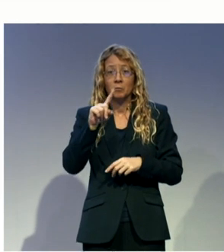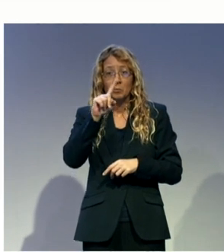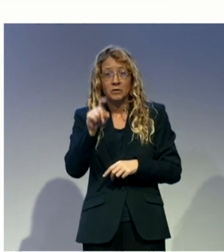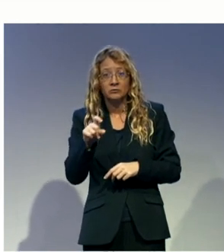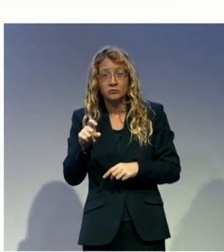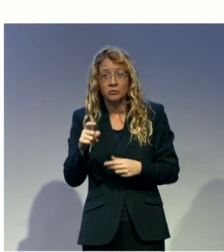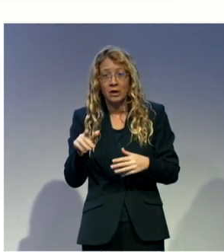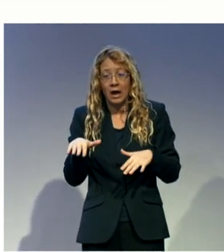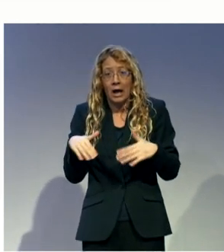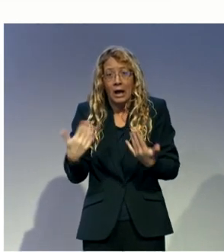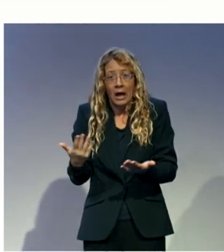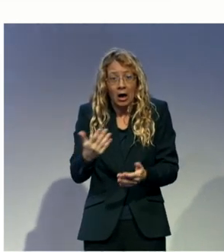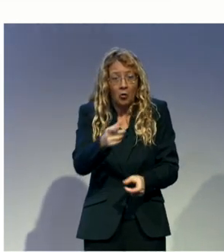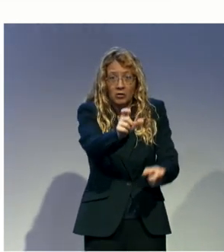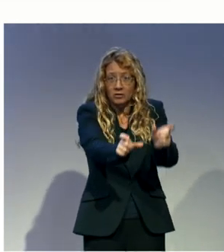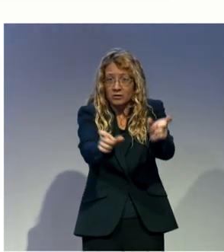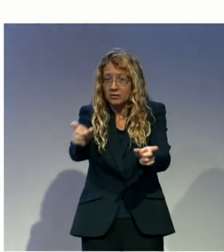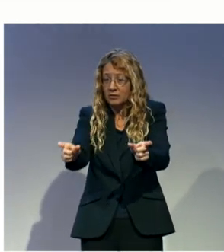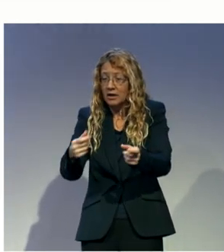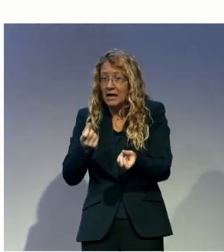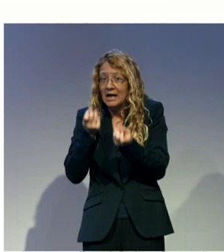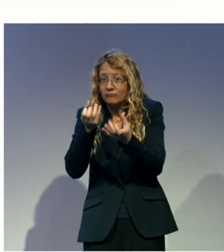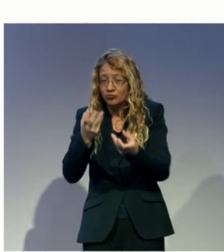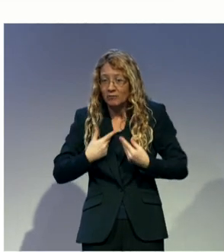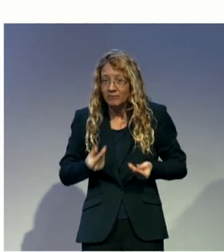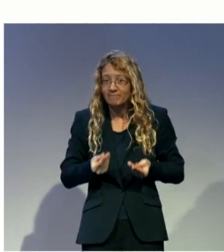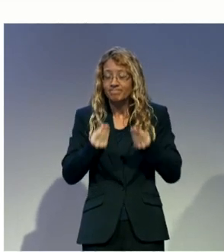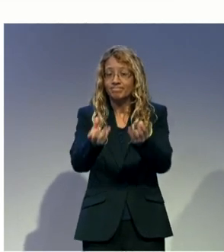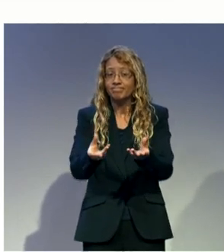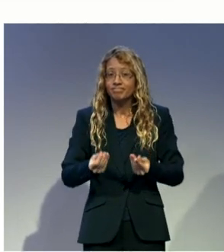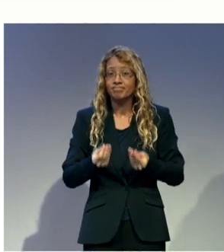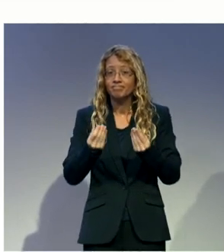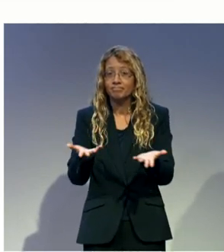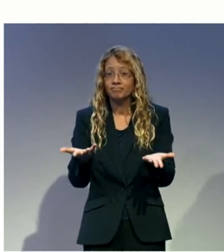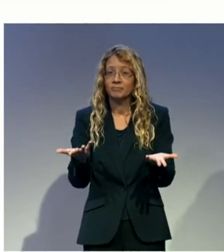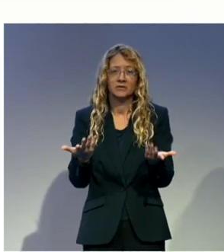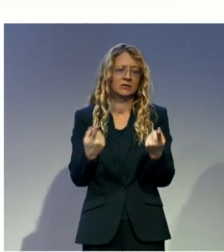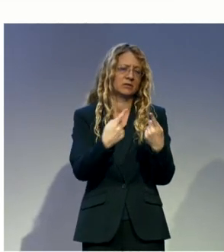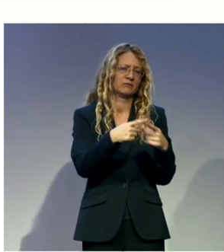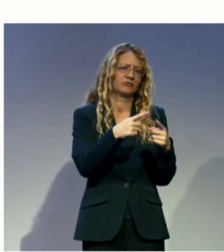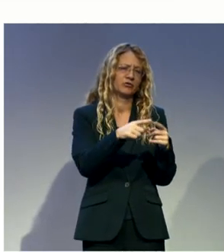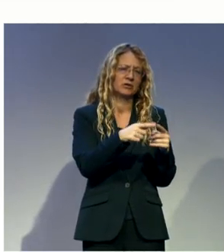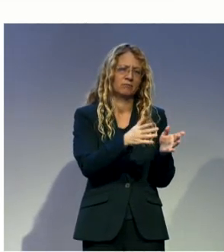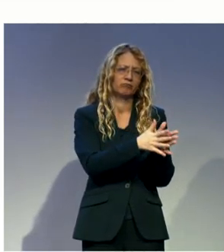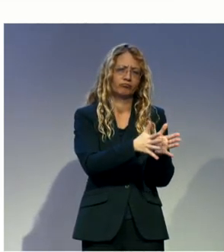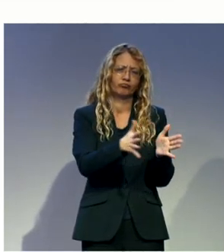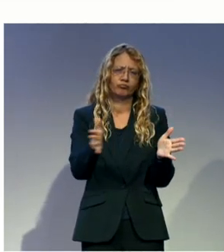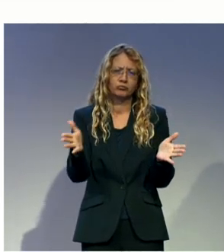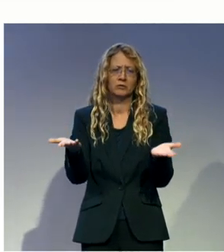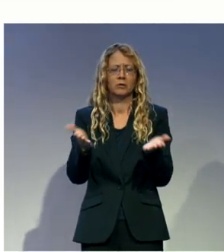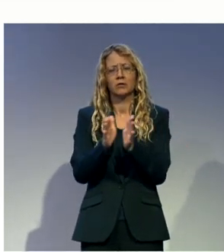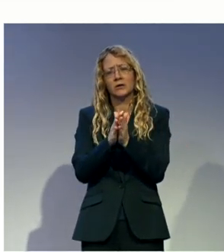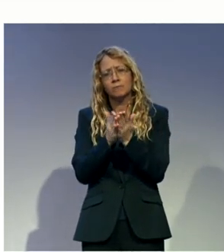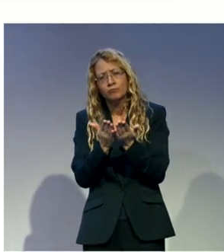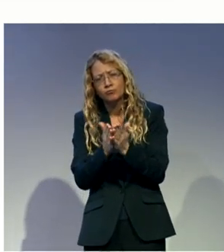Voters get different kinds of information. They get brochures in their postbox. They see posters all over the